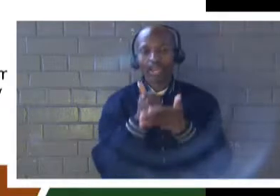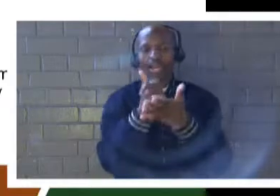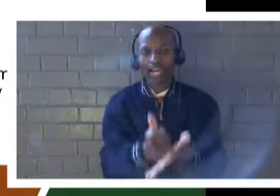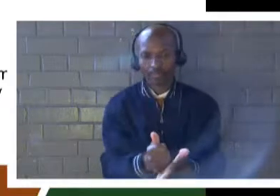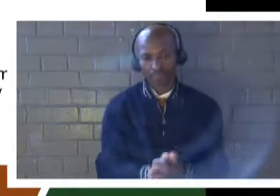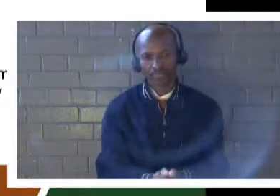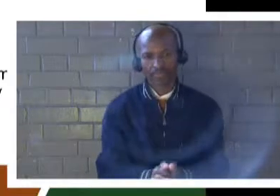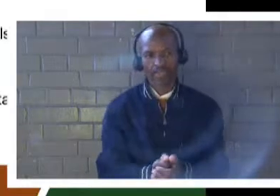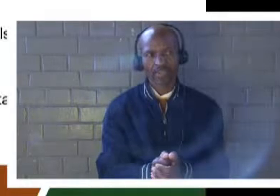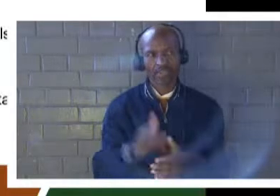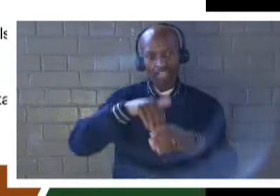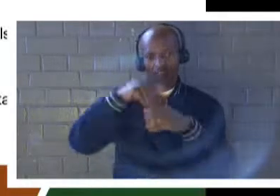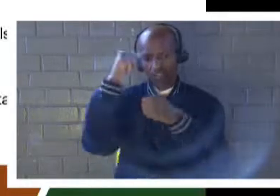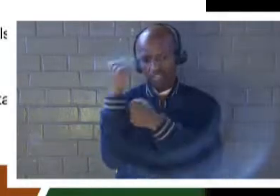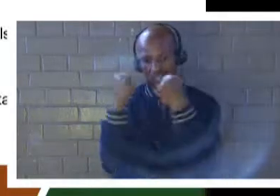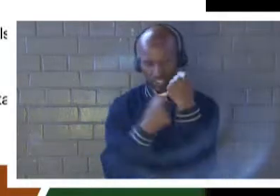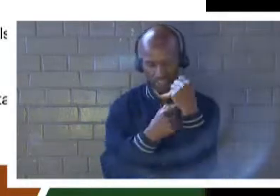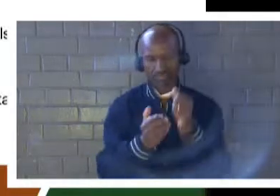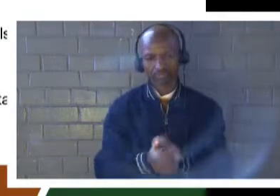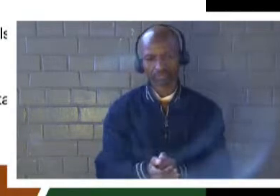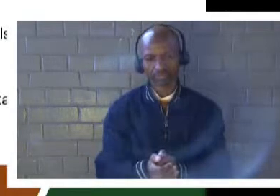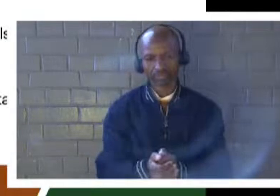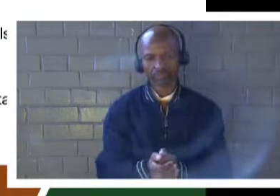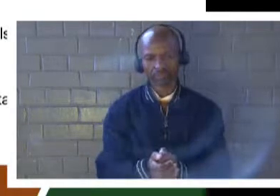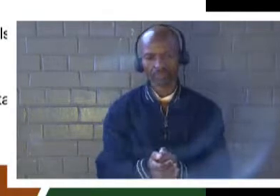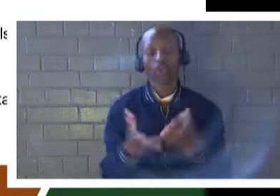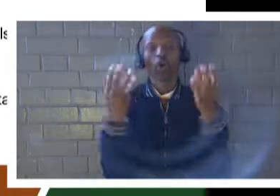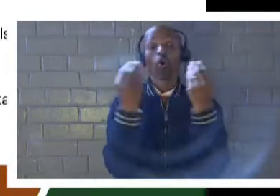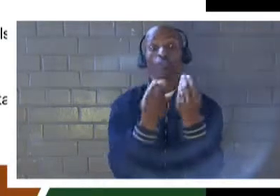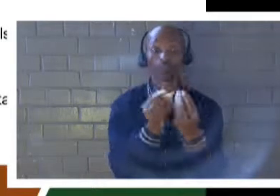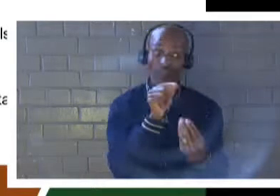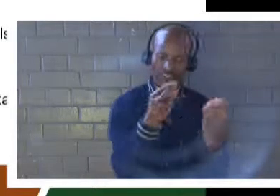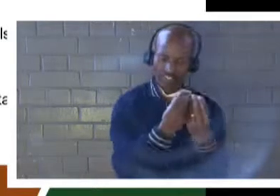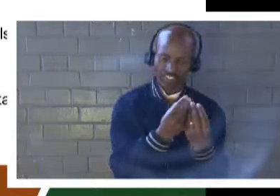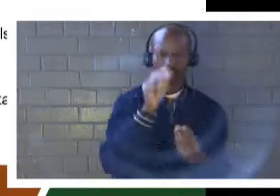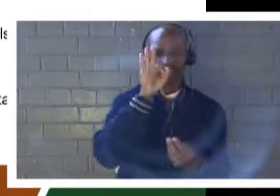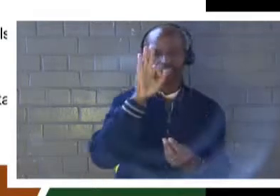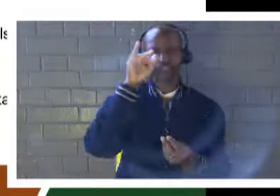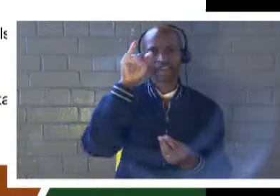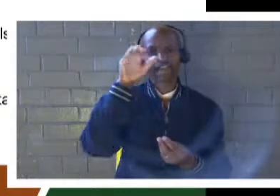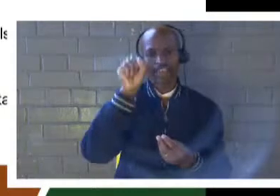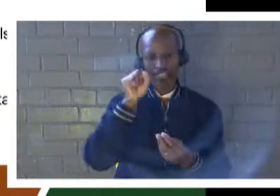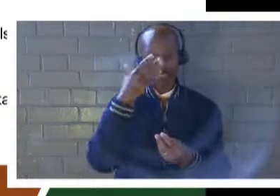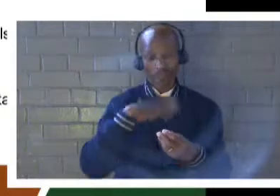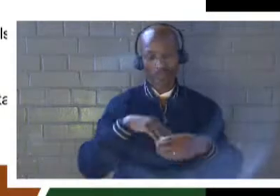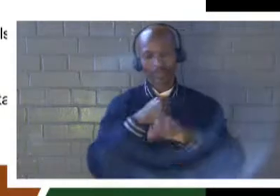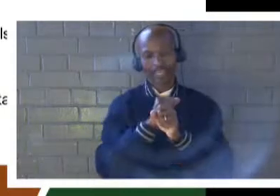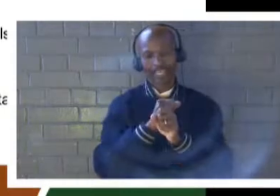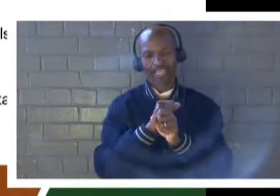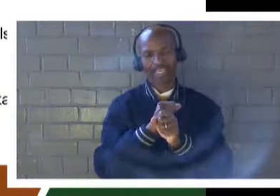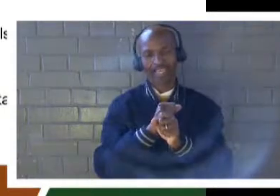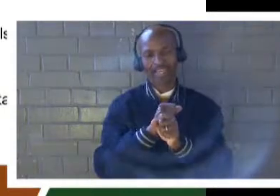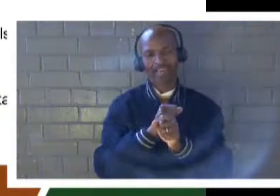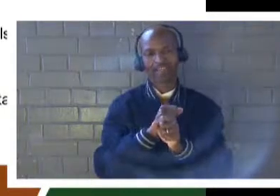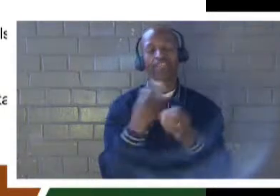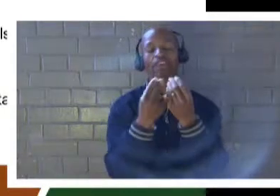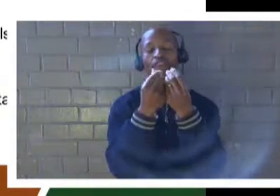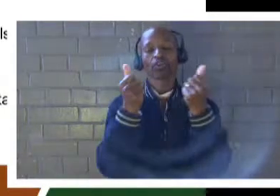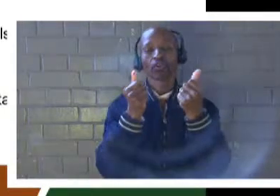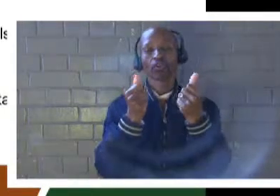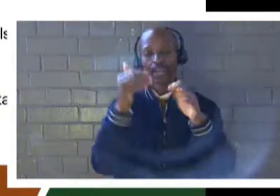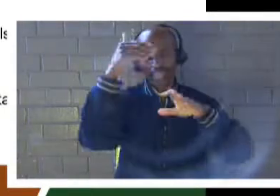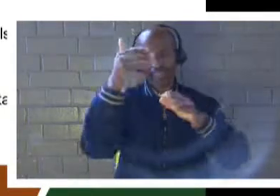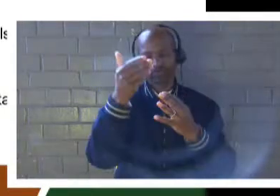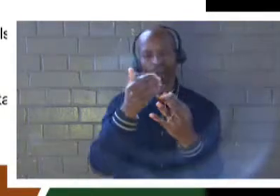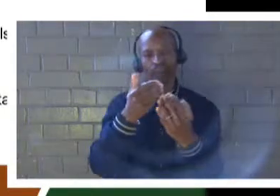minor infrastructure maintenance. The objectives of this FIS is to determine the types of minor